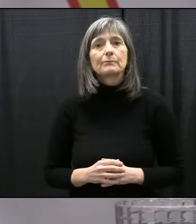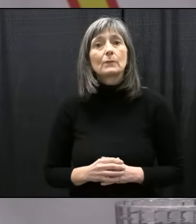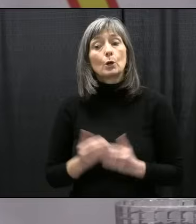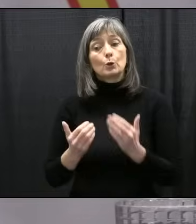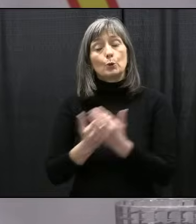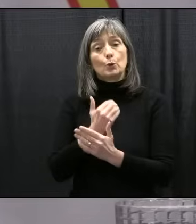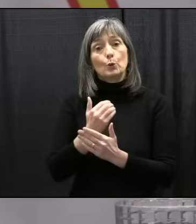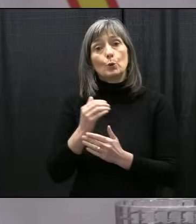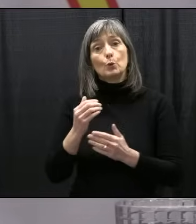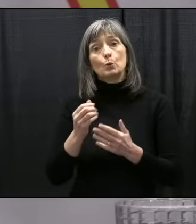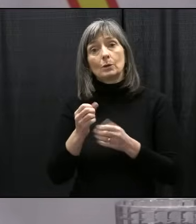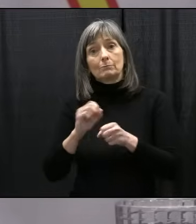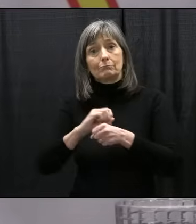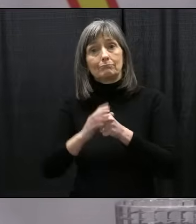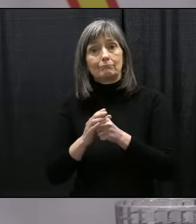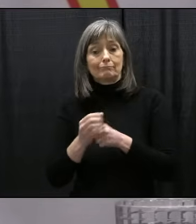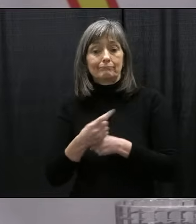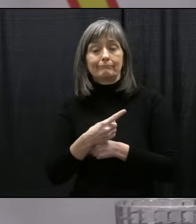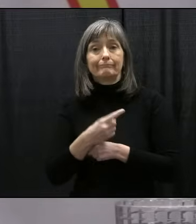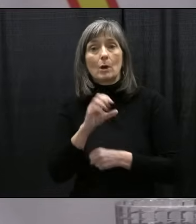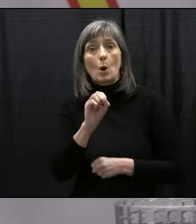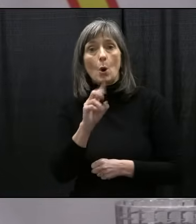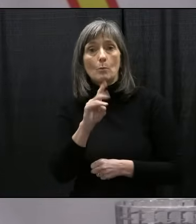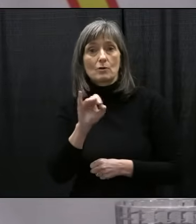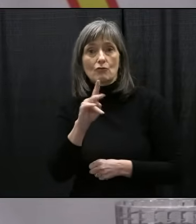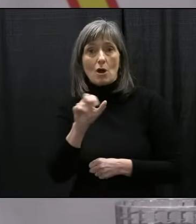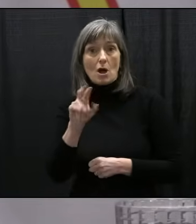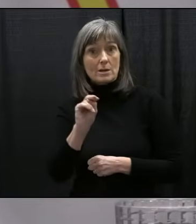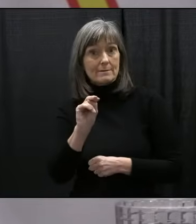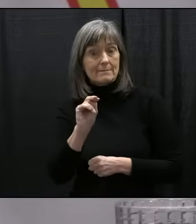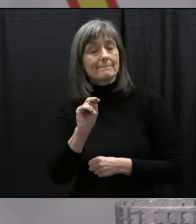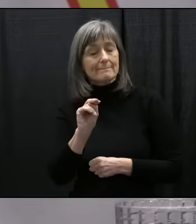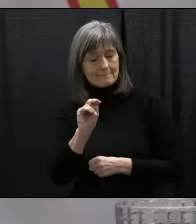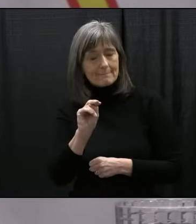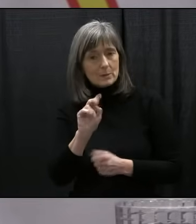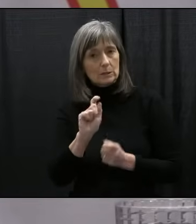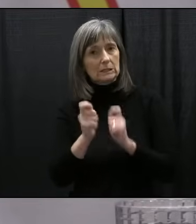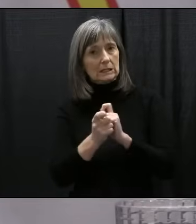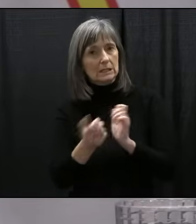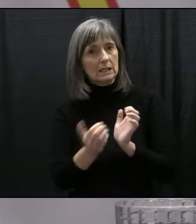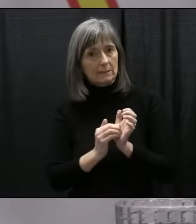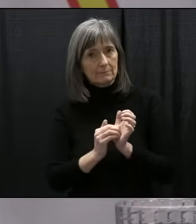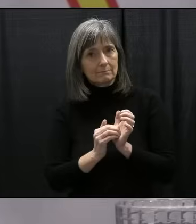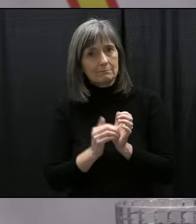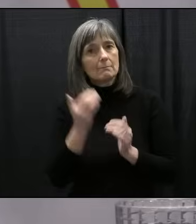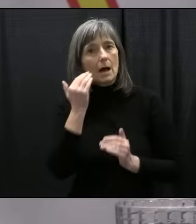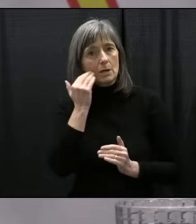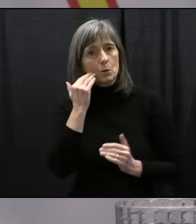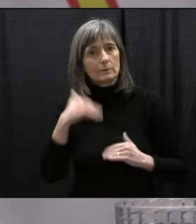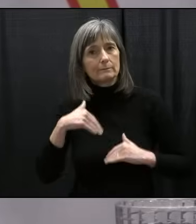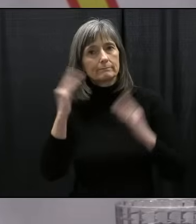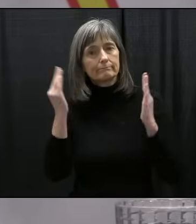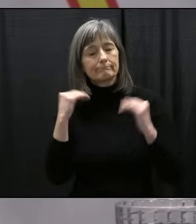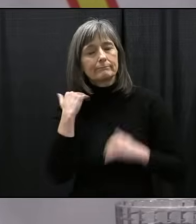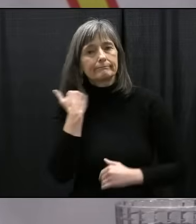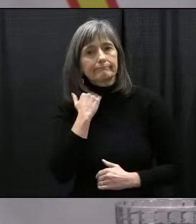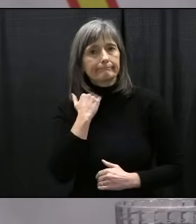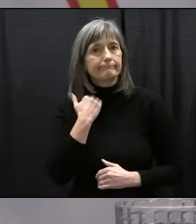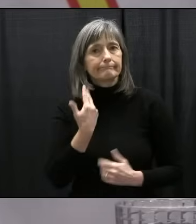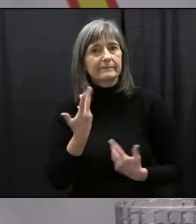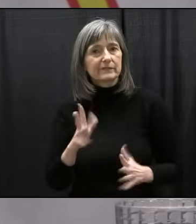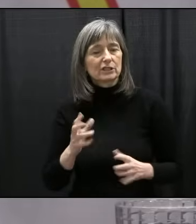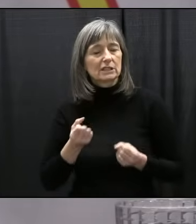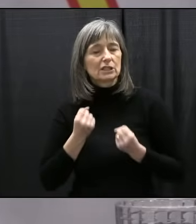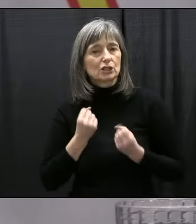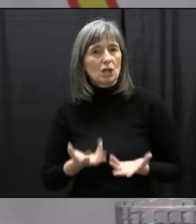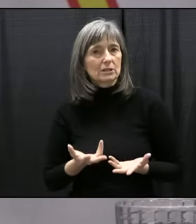the new variant, we have to pivot again. I know we're exhausted. We want COVID-19 to go away, believe me, I do.